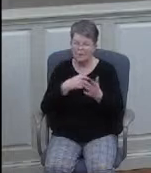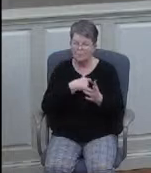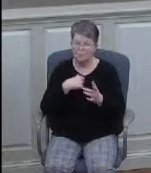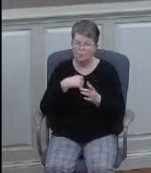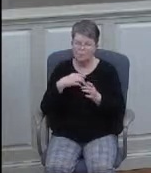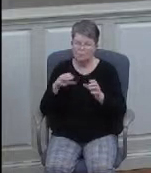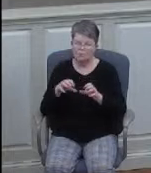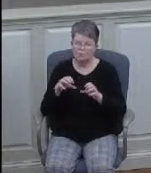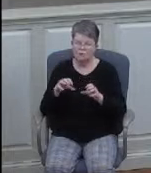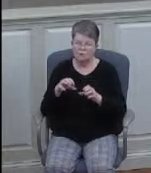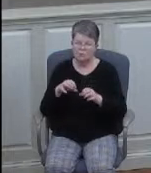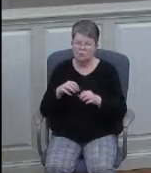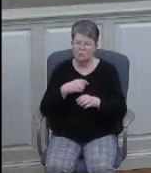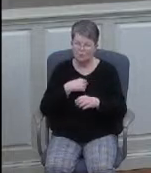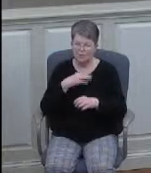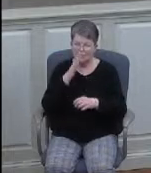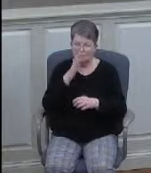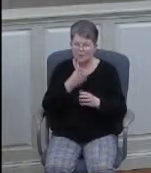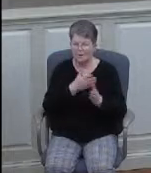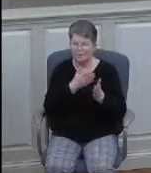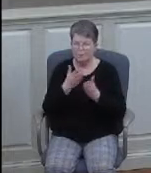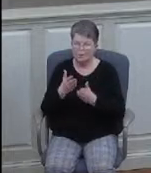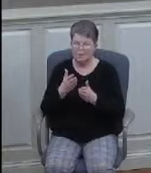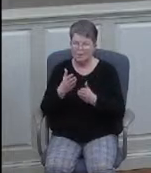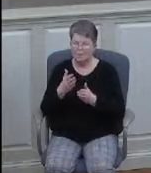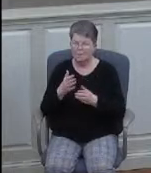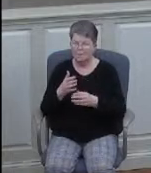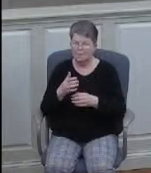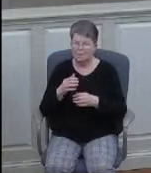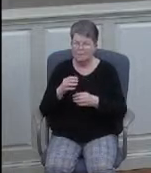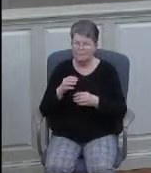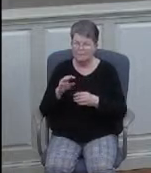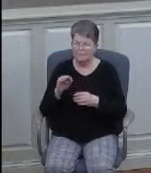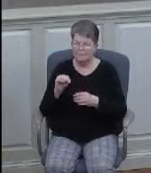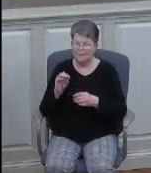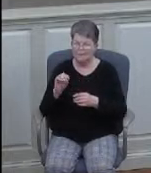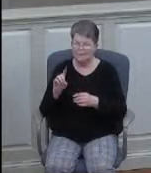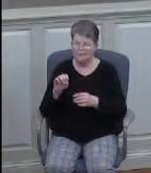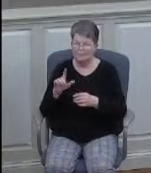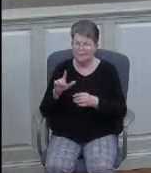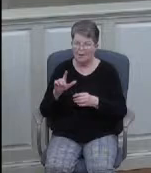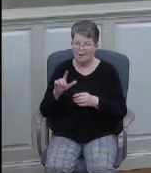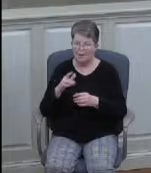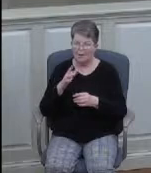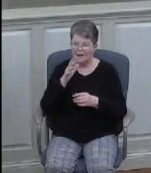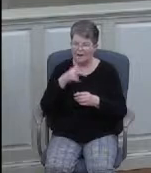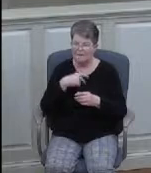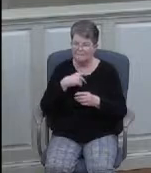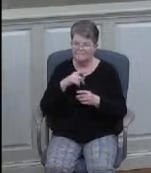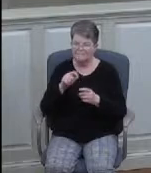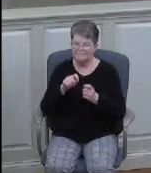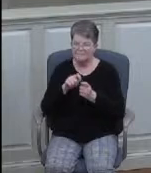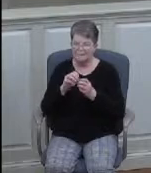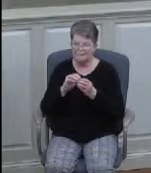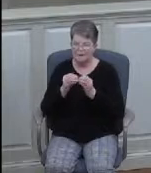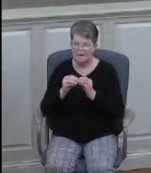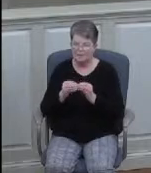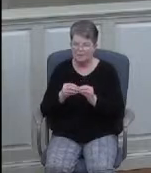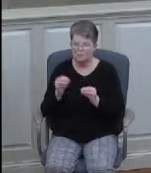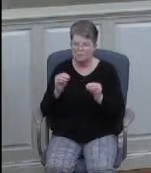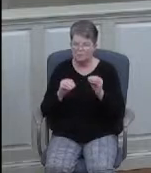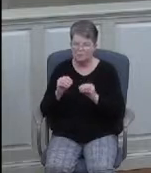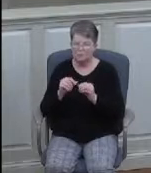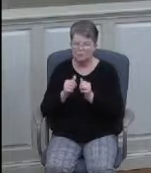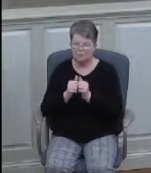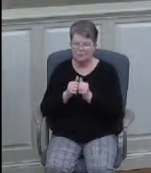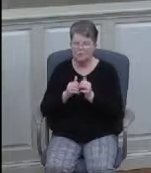And but we will be bringing in the compensation model. Like I said, I have preliminary numbers that we've put together, so, and a